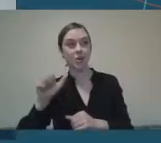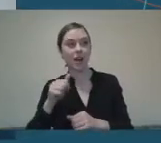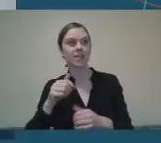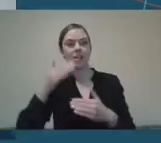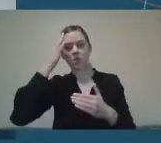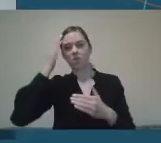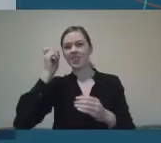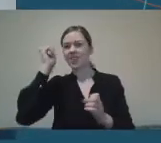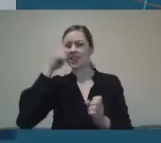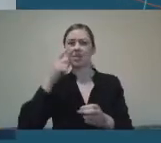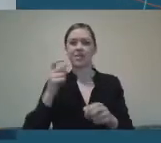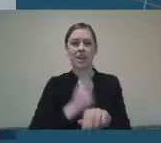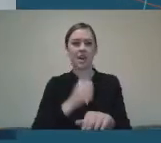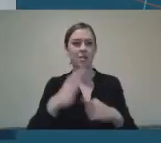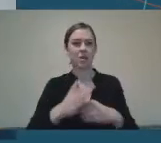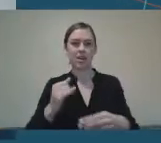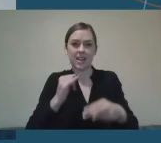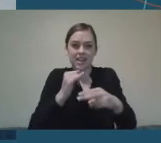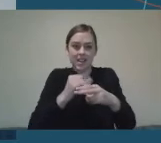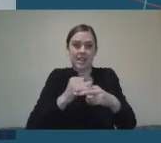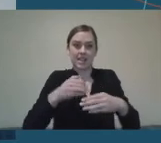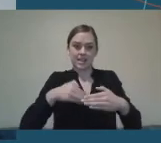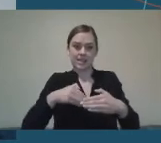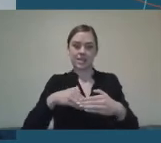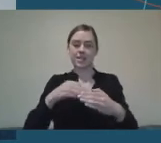for indoor sport, especially basketball. And